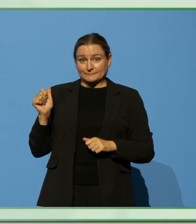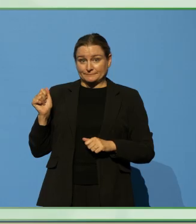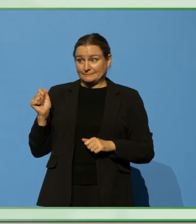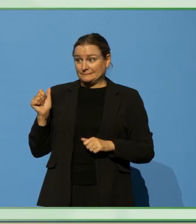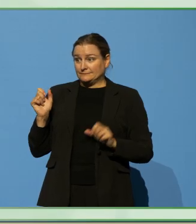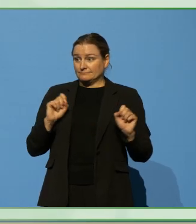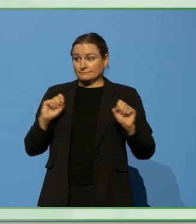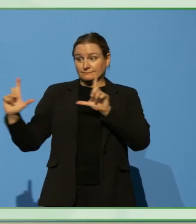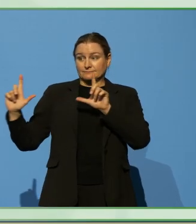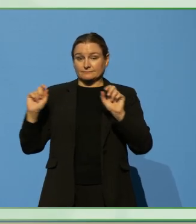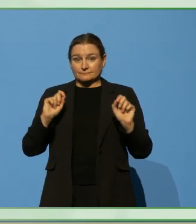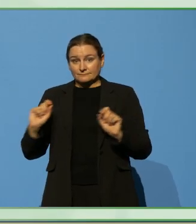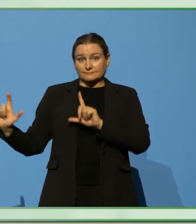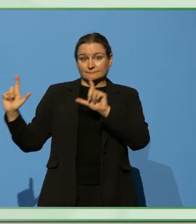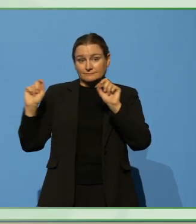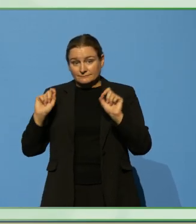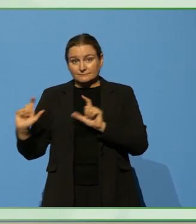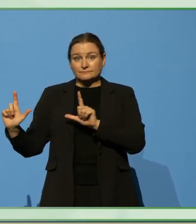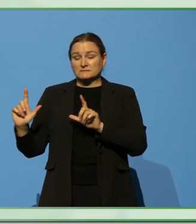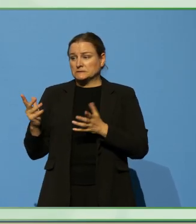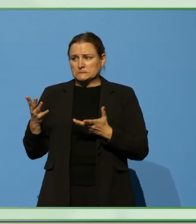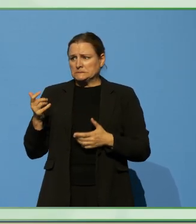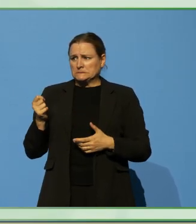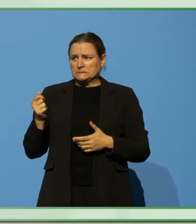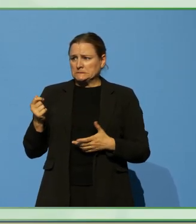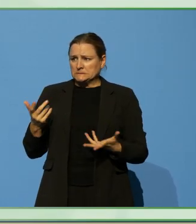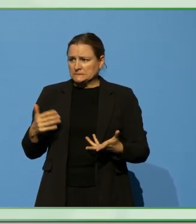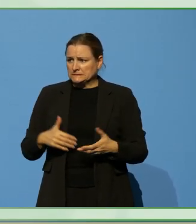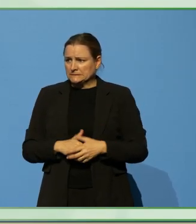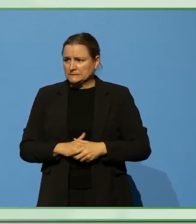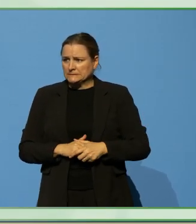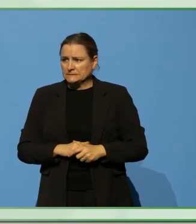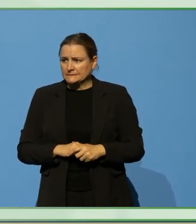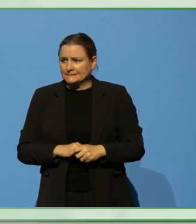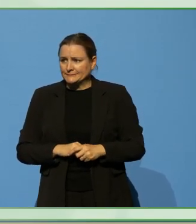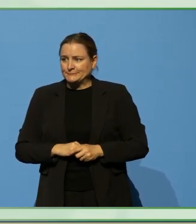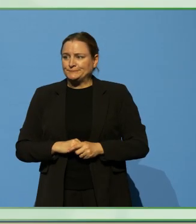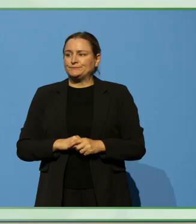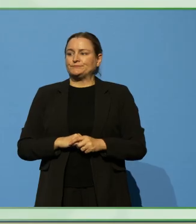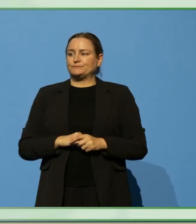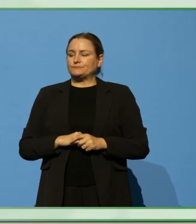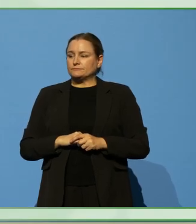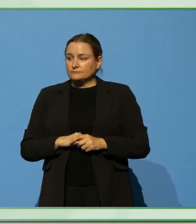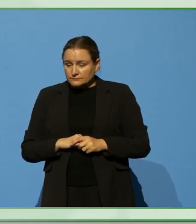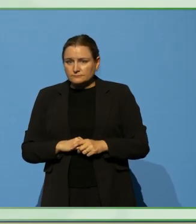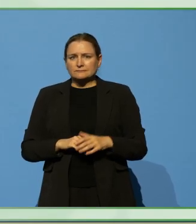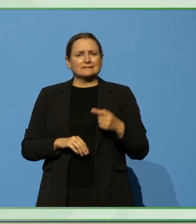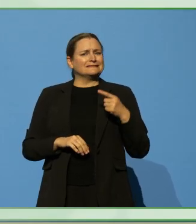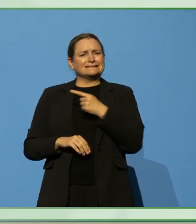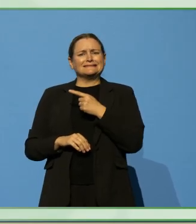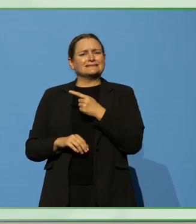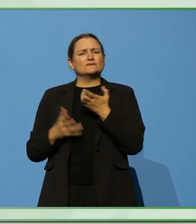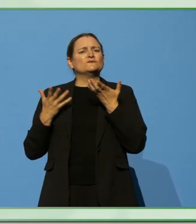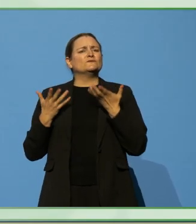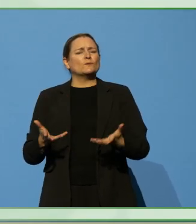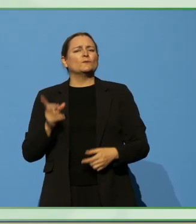don't think I managed, but anyway, so what I will focus on is the question, what is it, why would we need it, and how